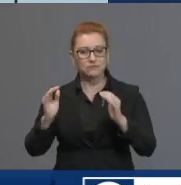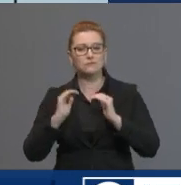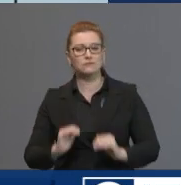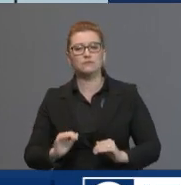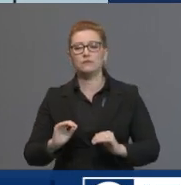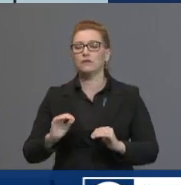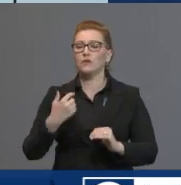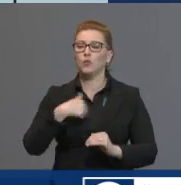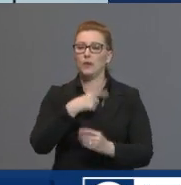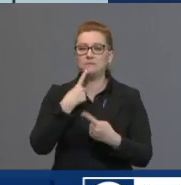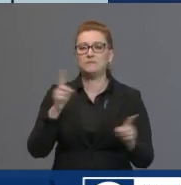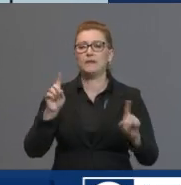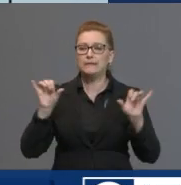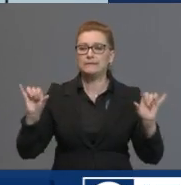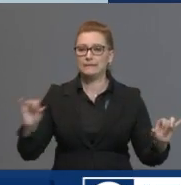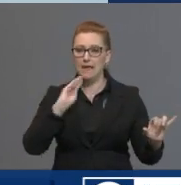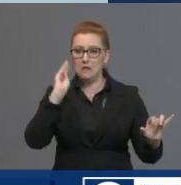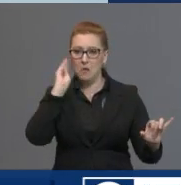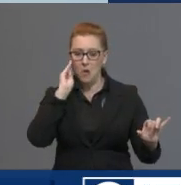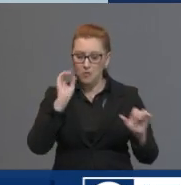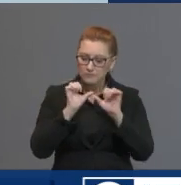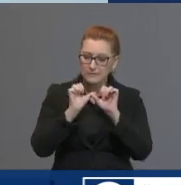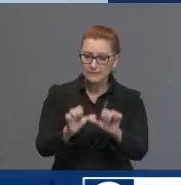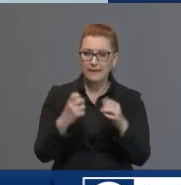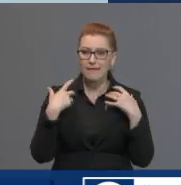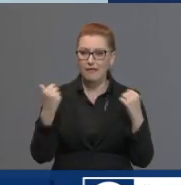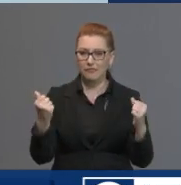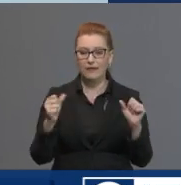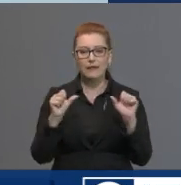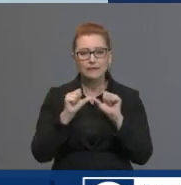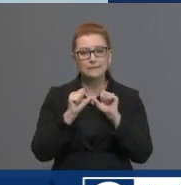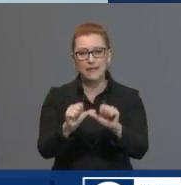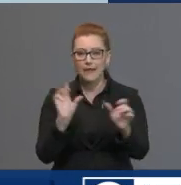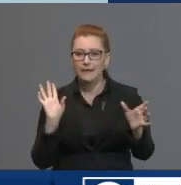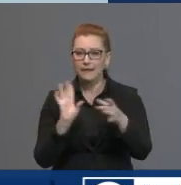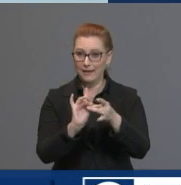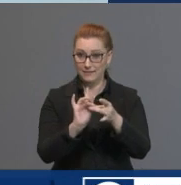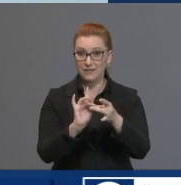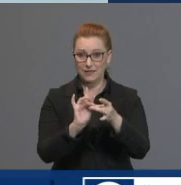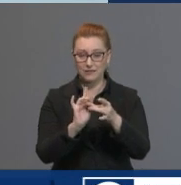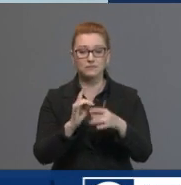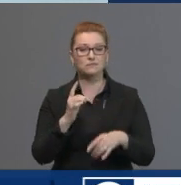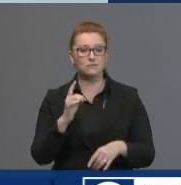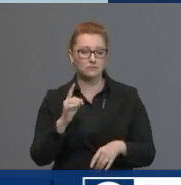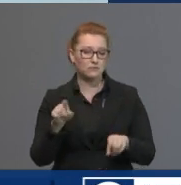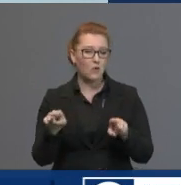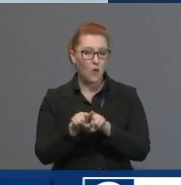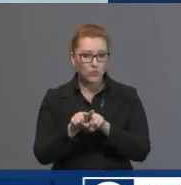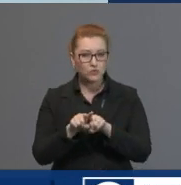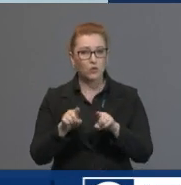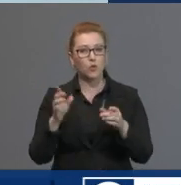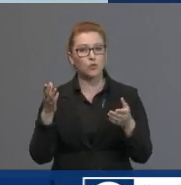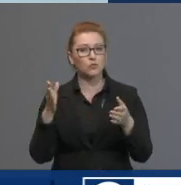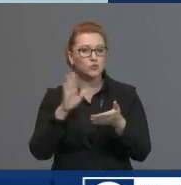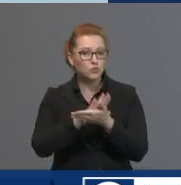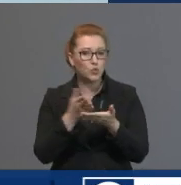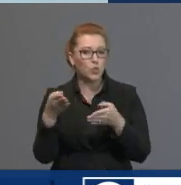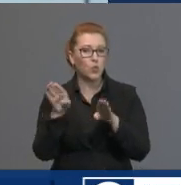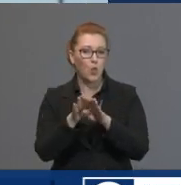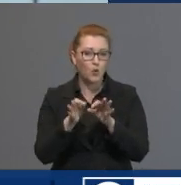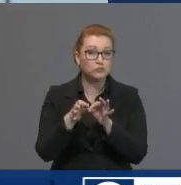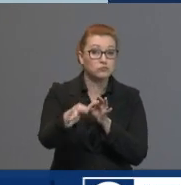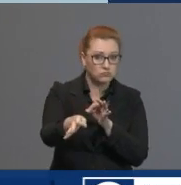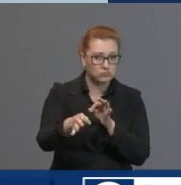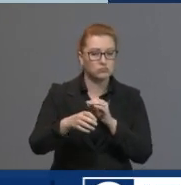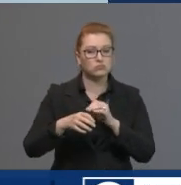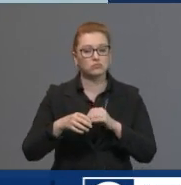Stay Connected order was first issued, along with extended school closures. Along the way, we